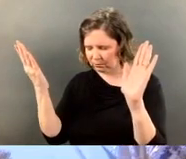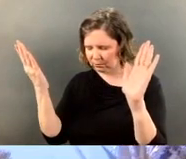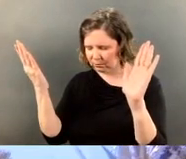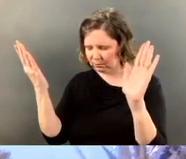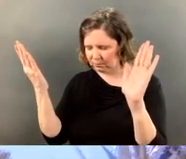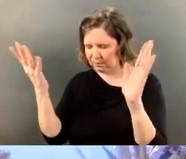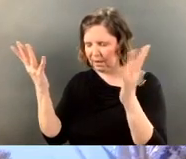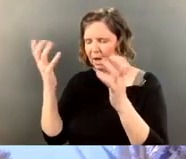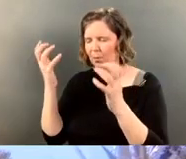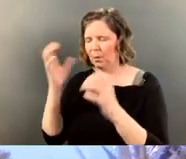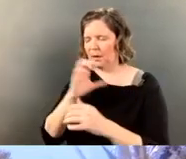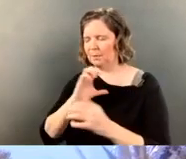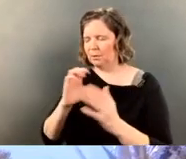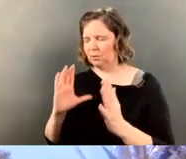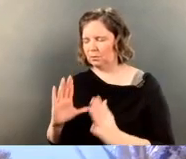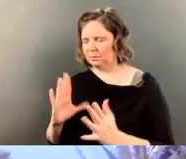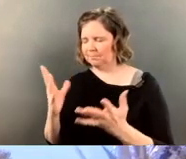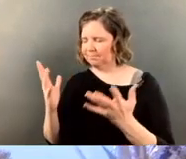I want to be a Christian.